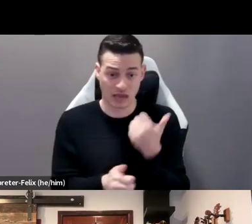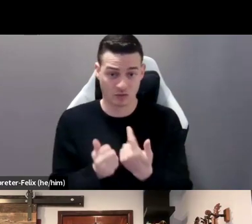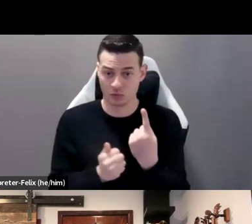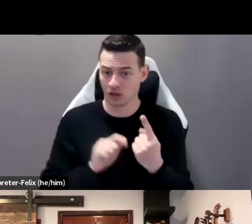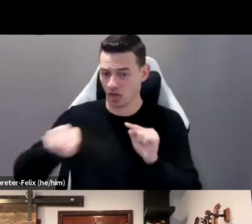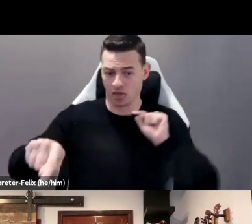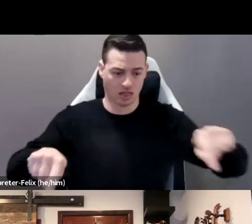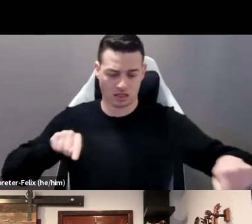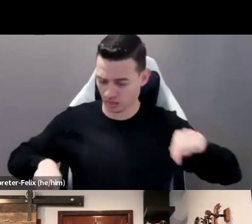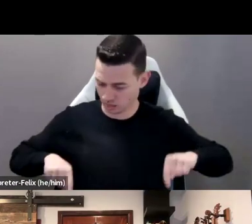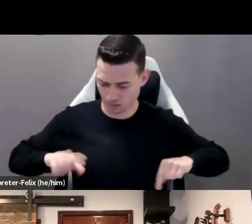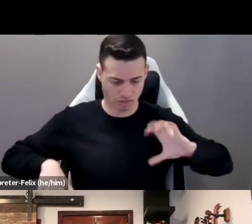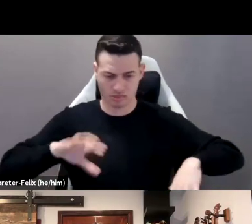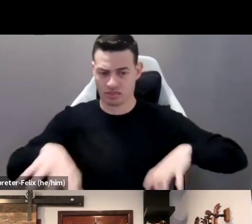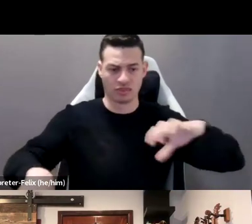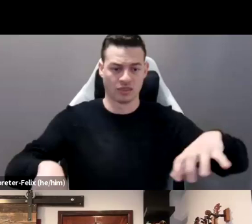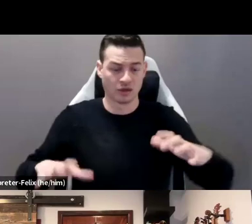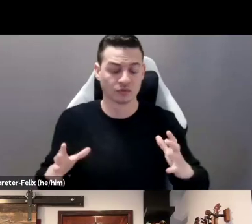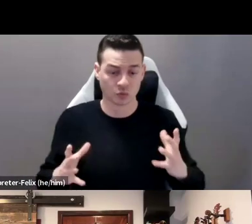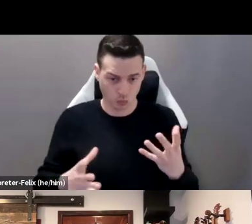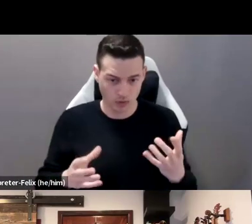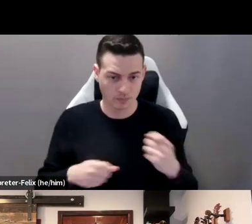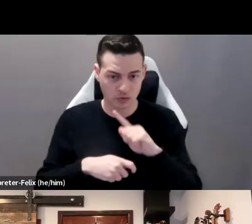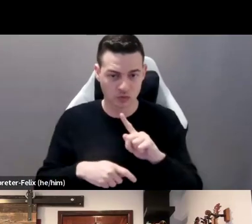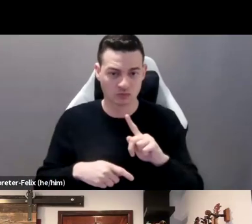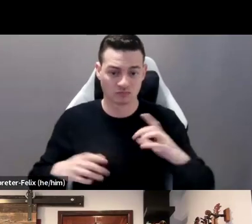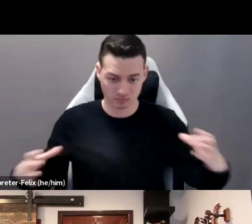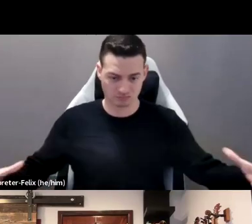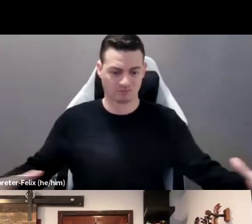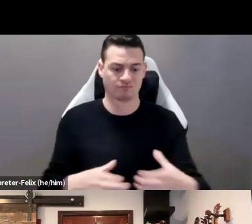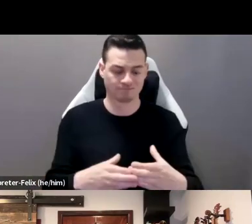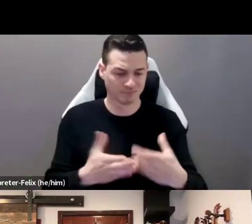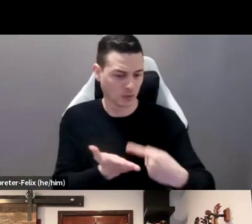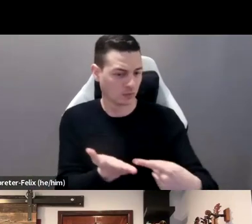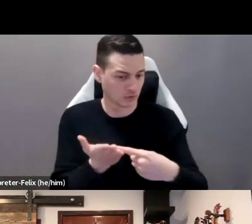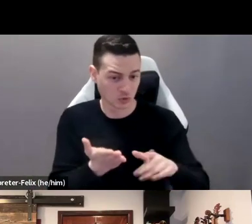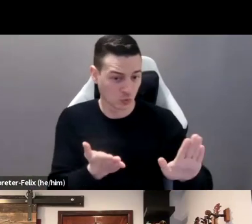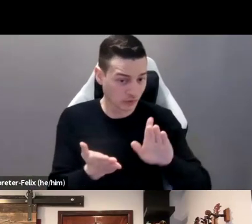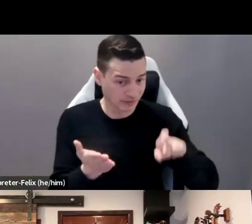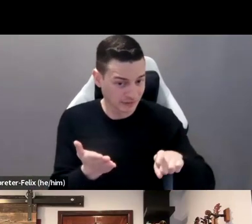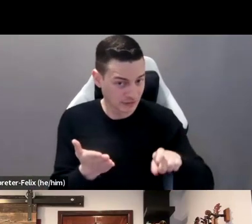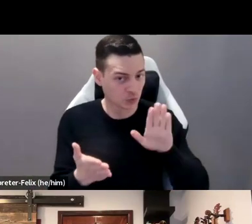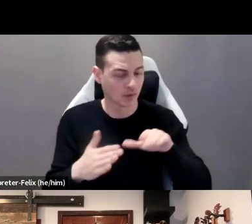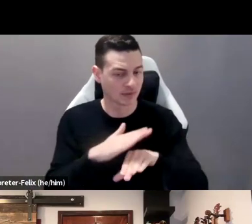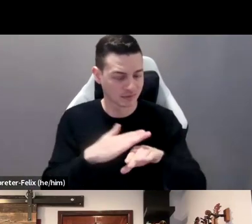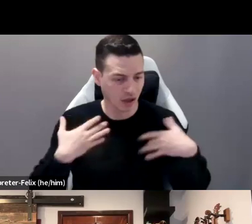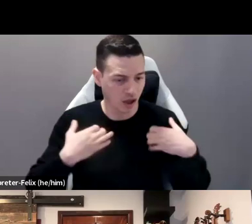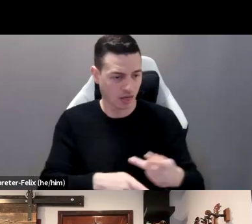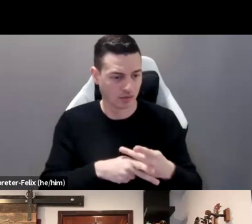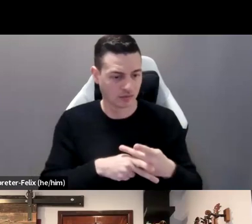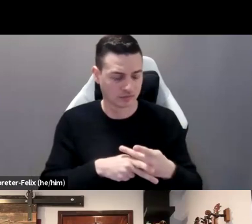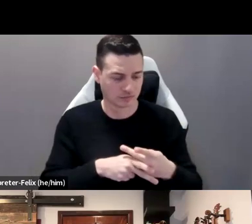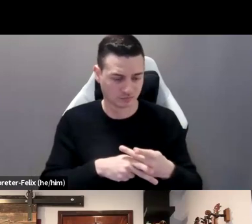students' needs and, as I said, barriers to accessing healthcare. Merlin